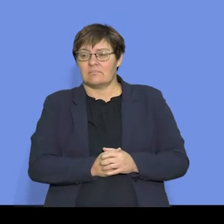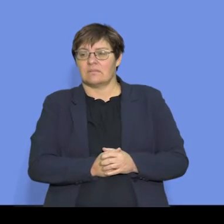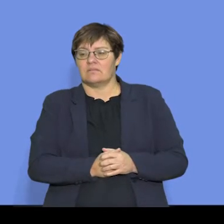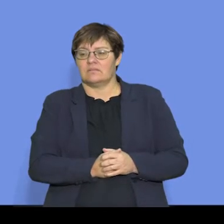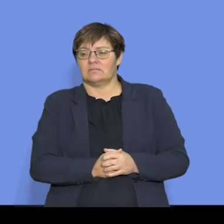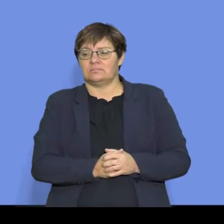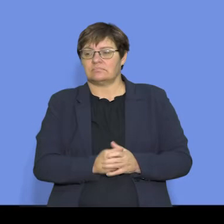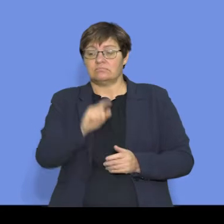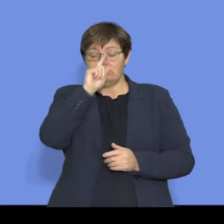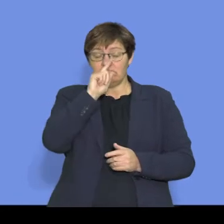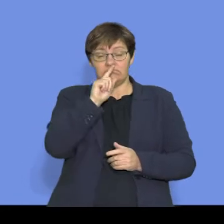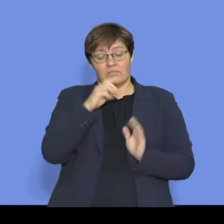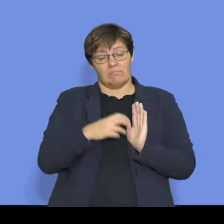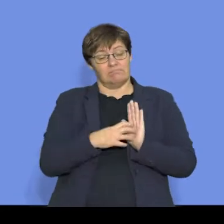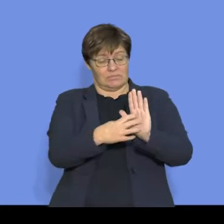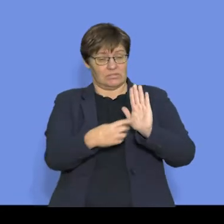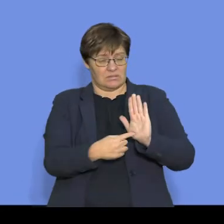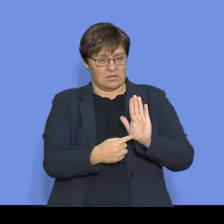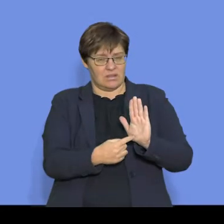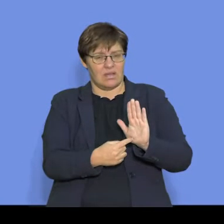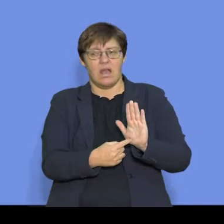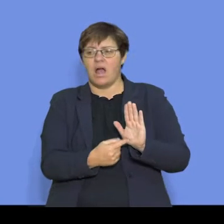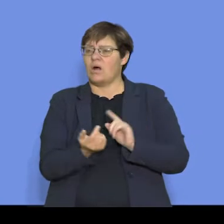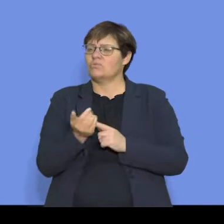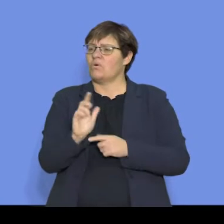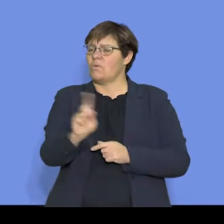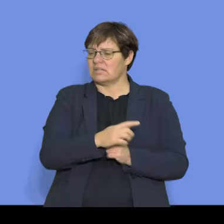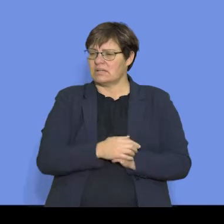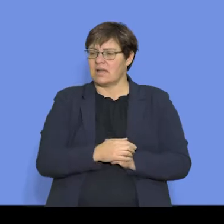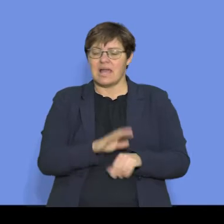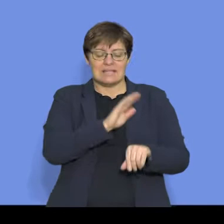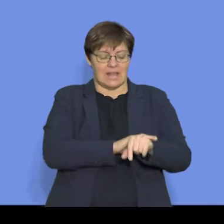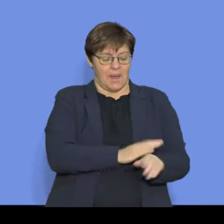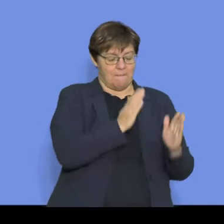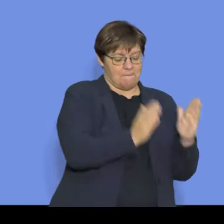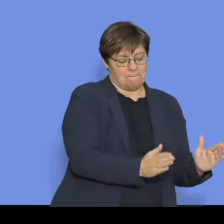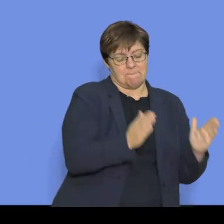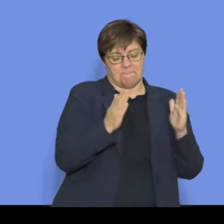If we have a look at this picture, this is showing us the eras: